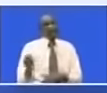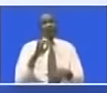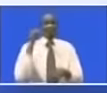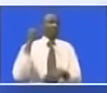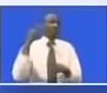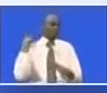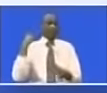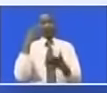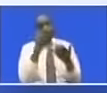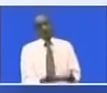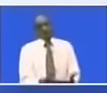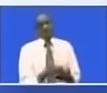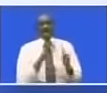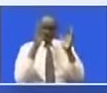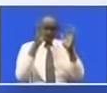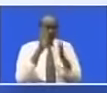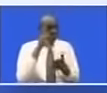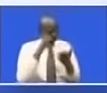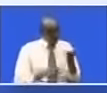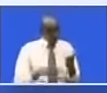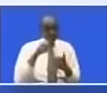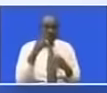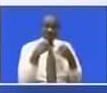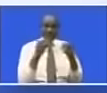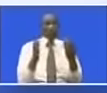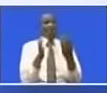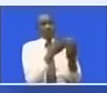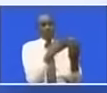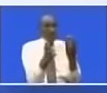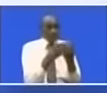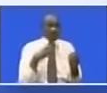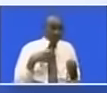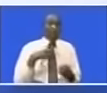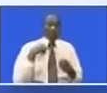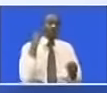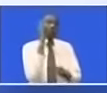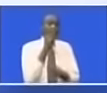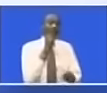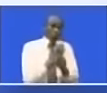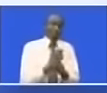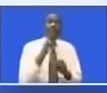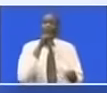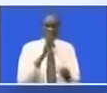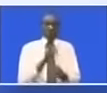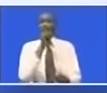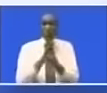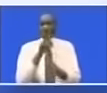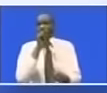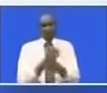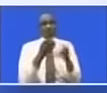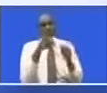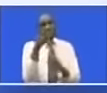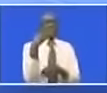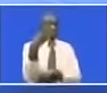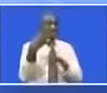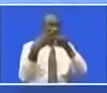now. So the most important thing I think they have been doing is trying to tell Tanzanians what they are going to do to address those particular issues. Yeah,